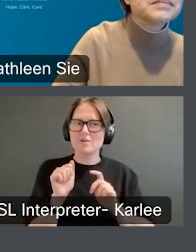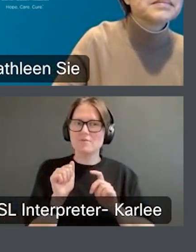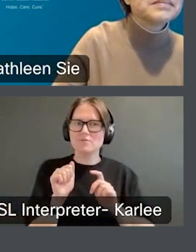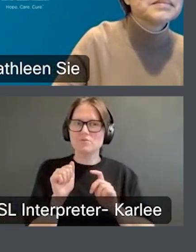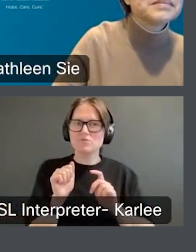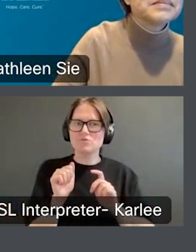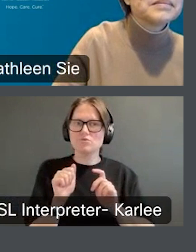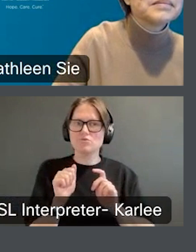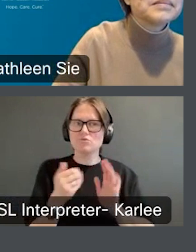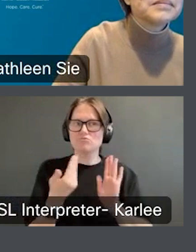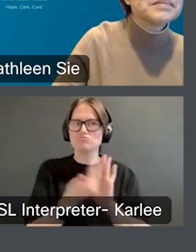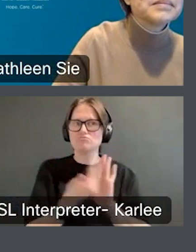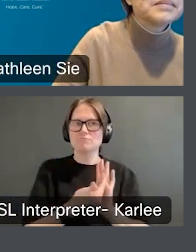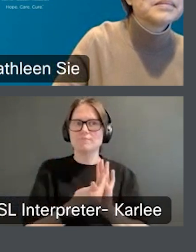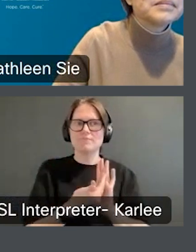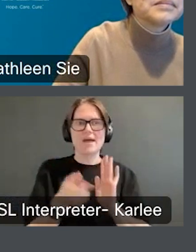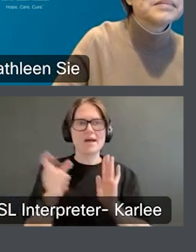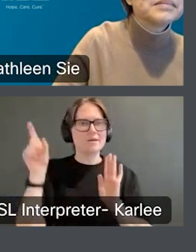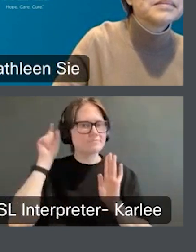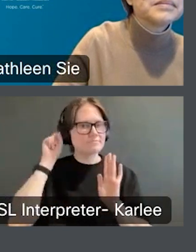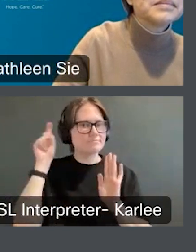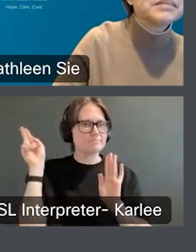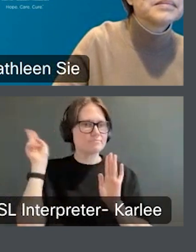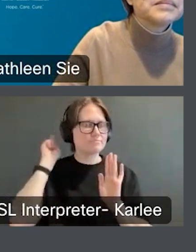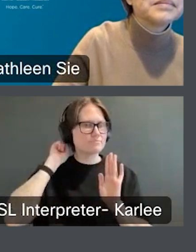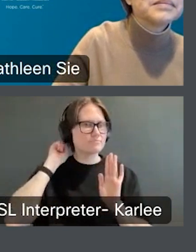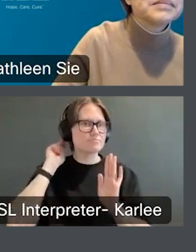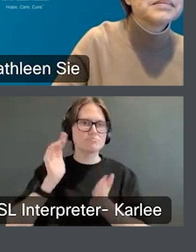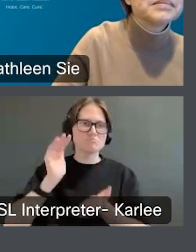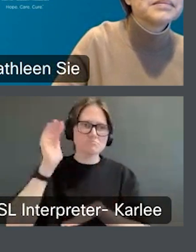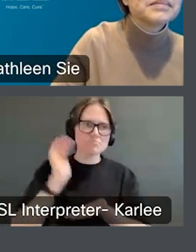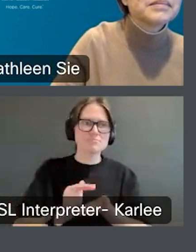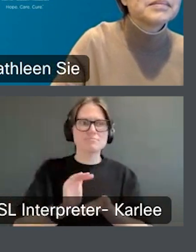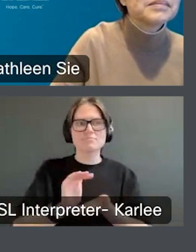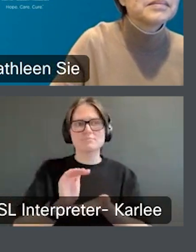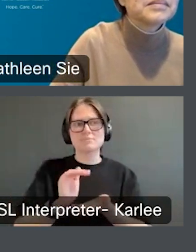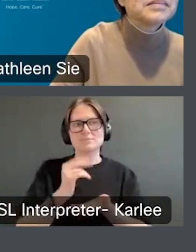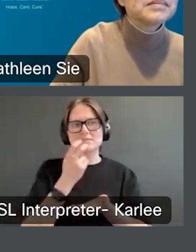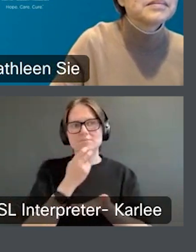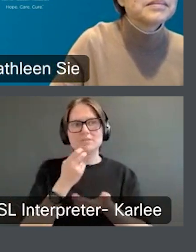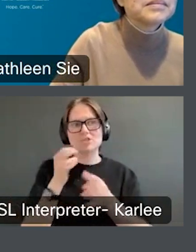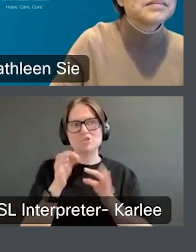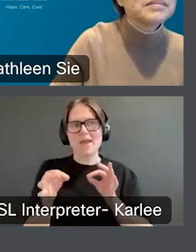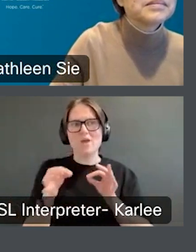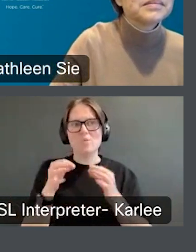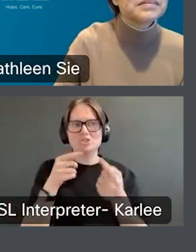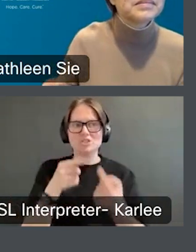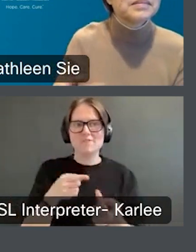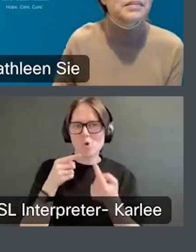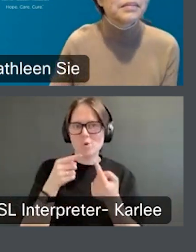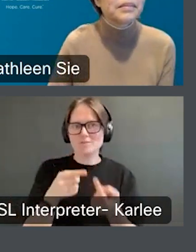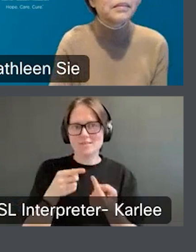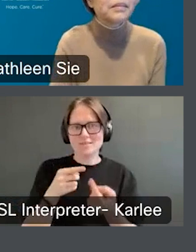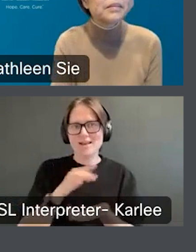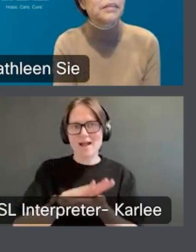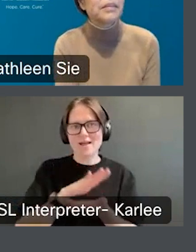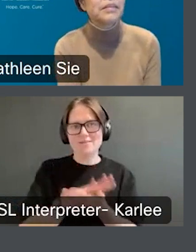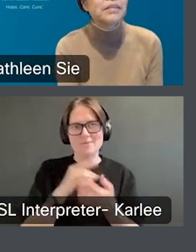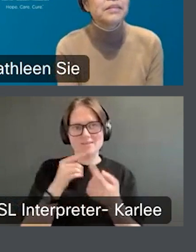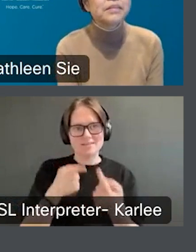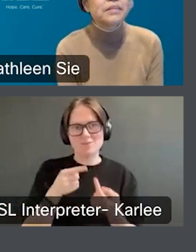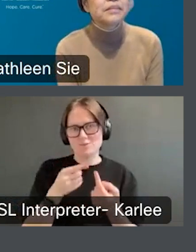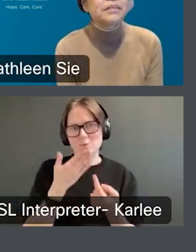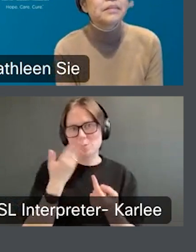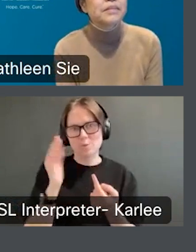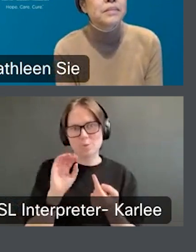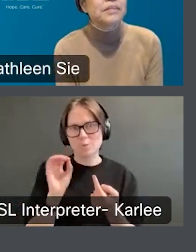mitigating for speech language difficulties and academic difficulties. We just don't have the data.